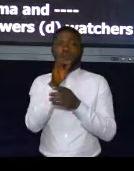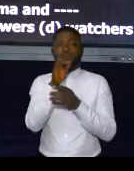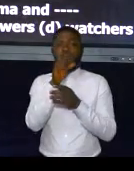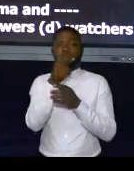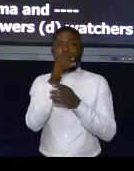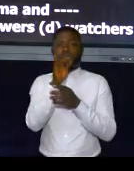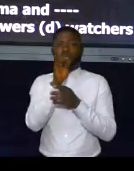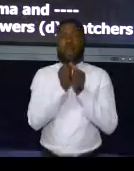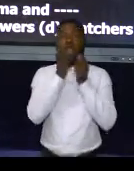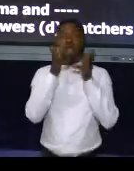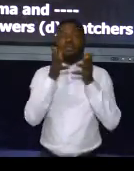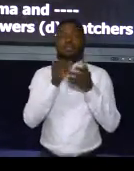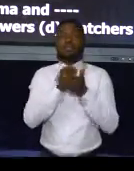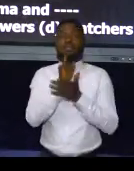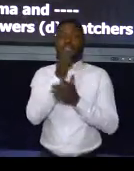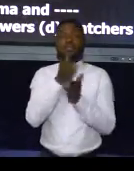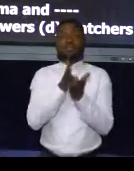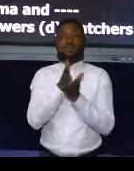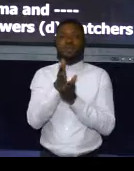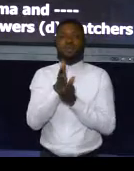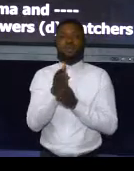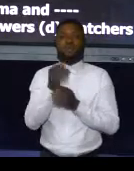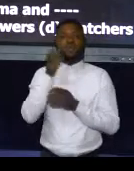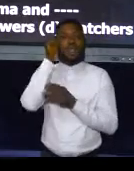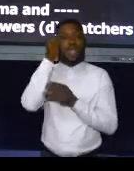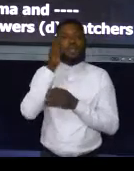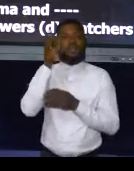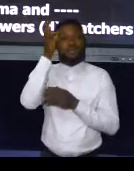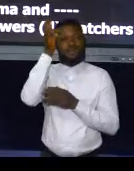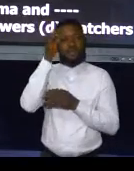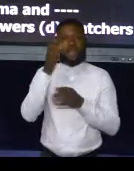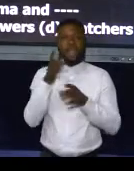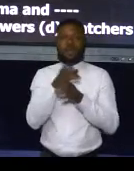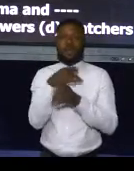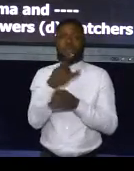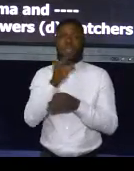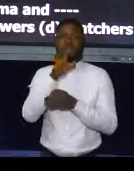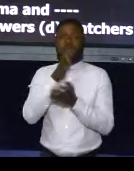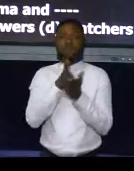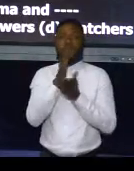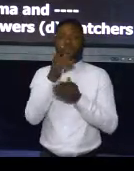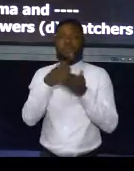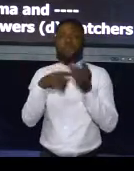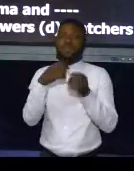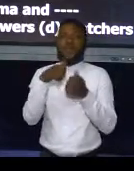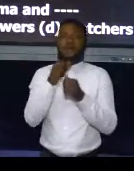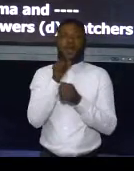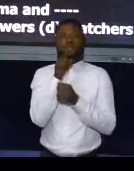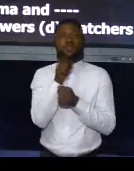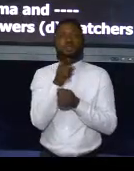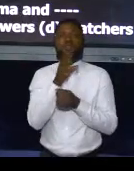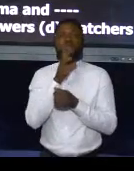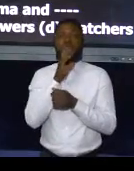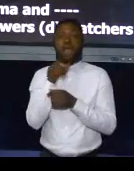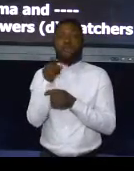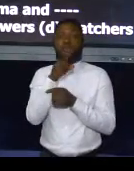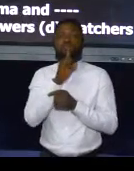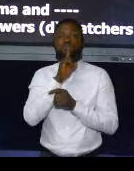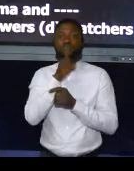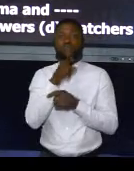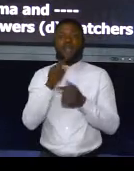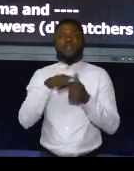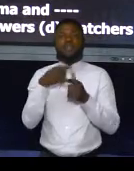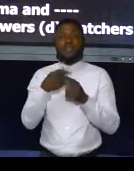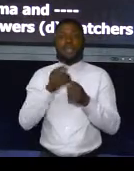analogies. That is correct too. Auntie Fumi got the 5 correctly. What about you? Are you